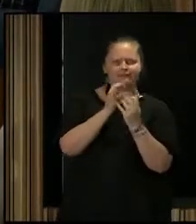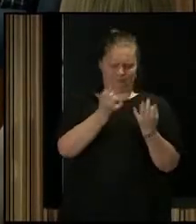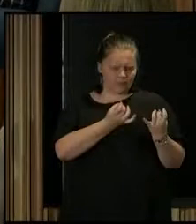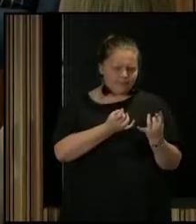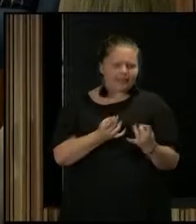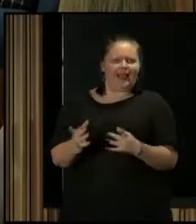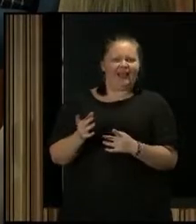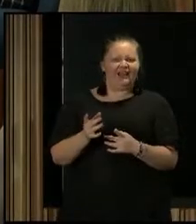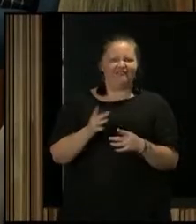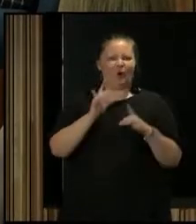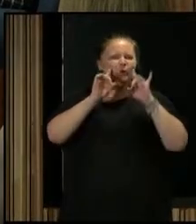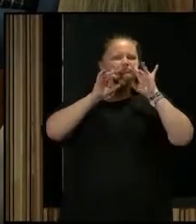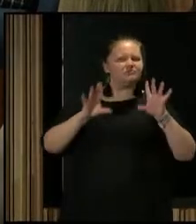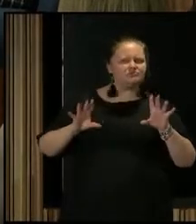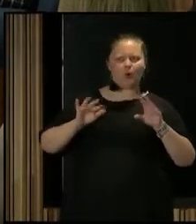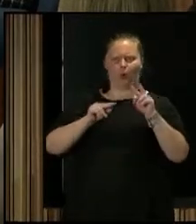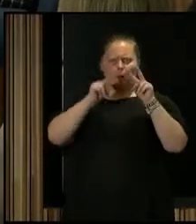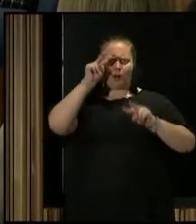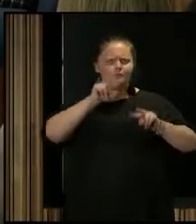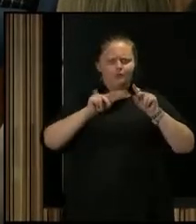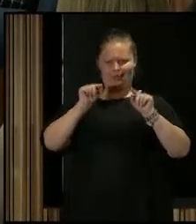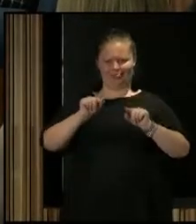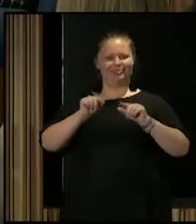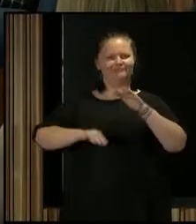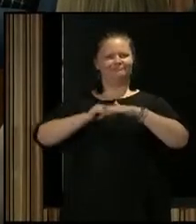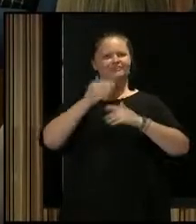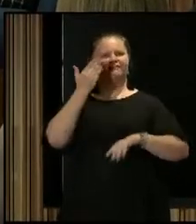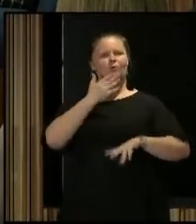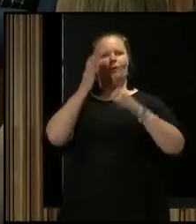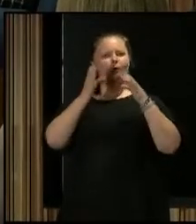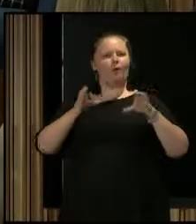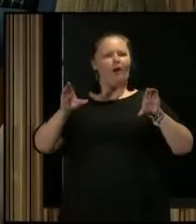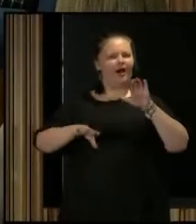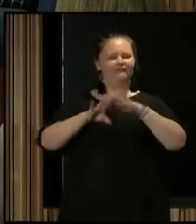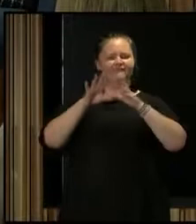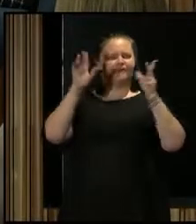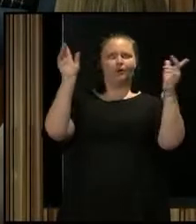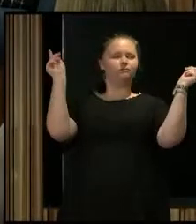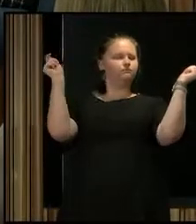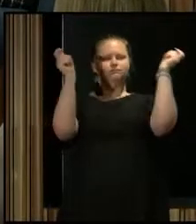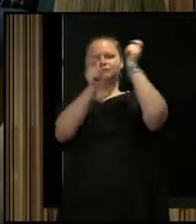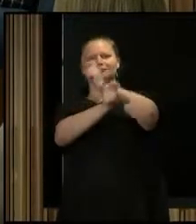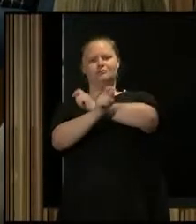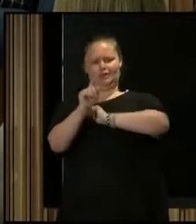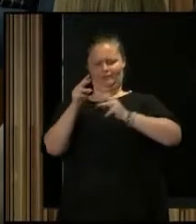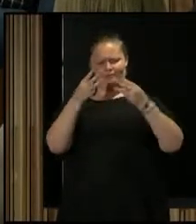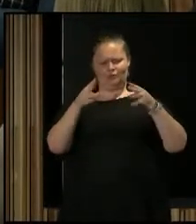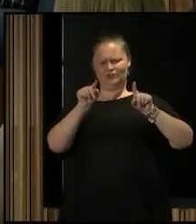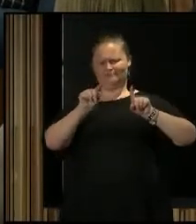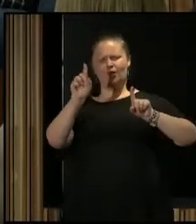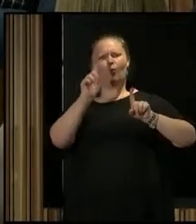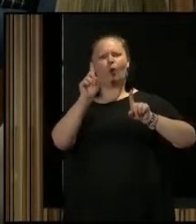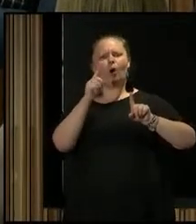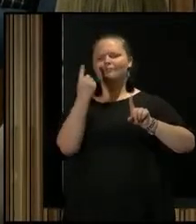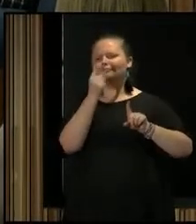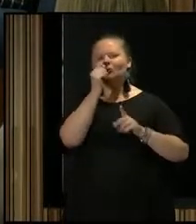concert or some kind of judgment. But this whole school choir changed my whole worldview of what music could be and who could have